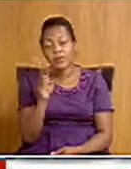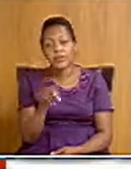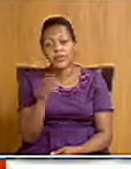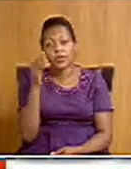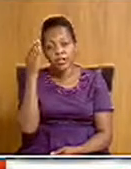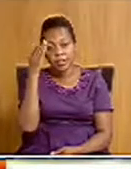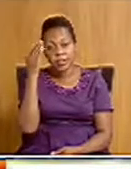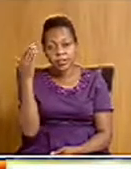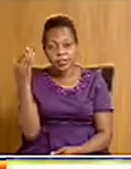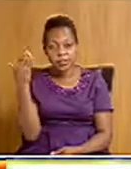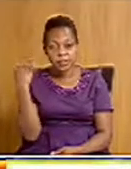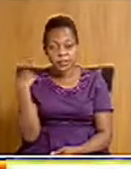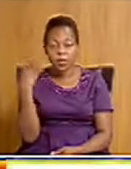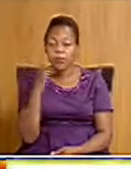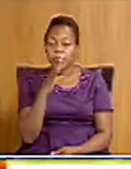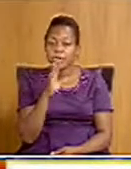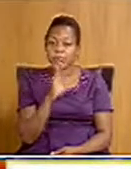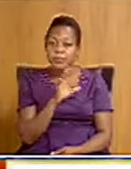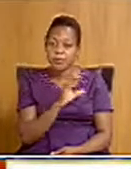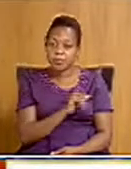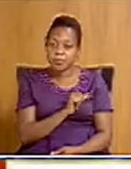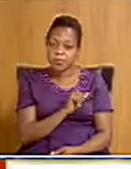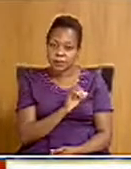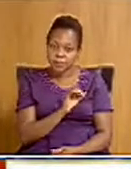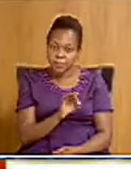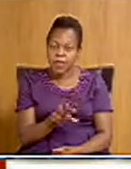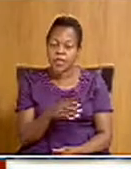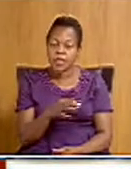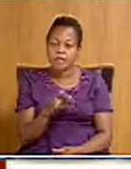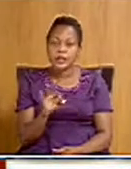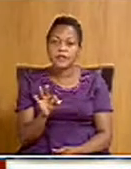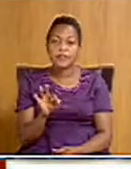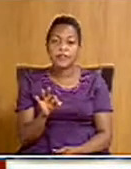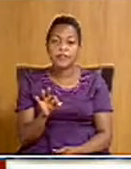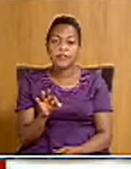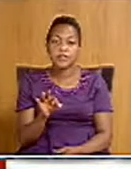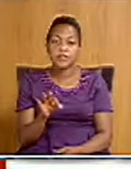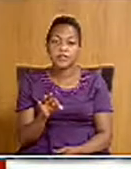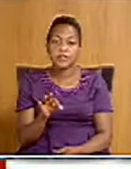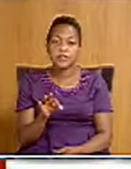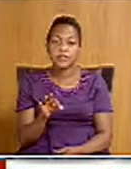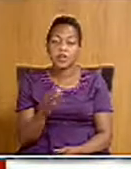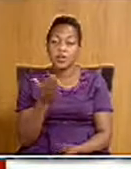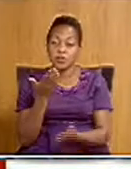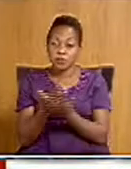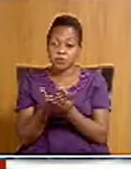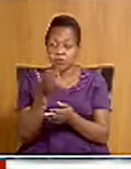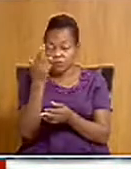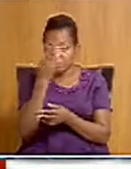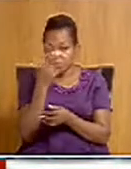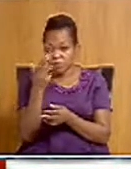teacher that will be tolerated if he or she reimposes school charges.